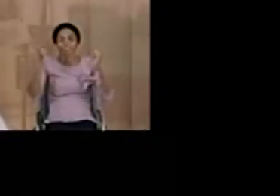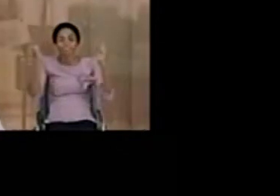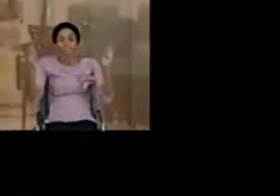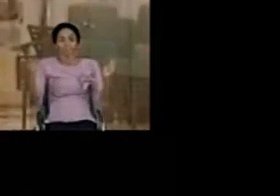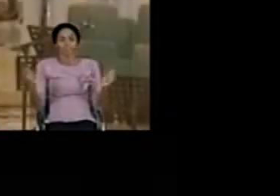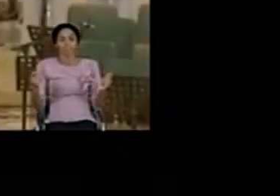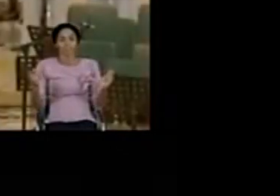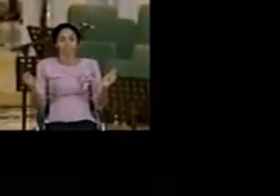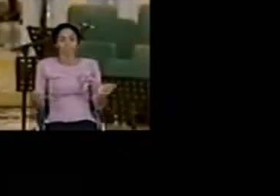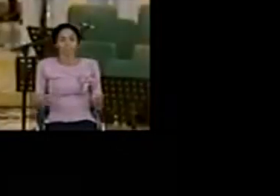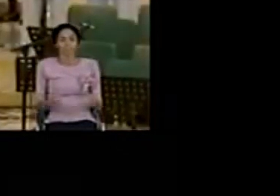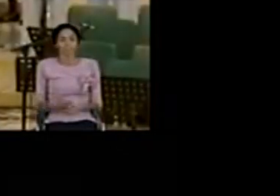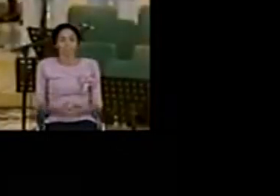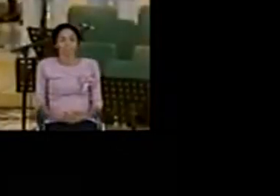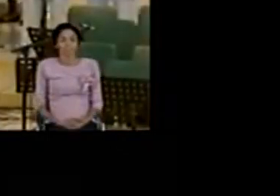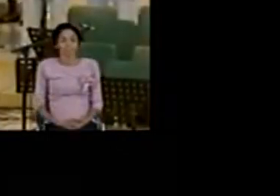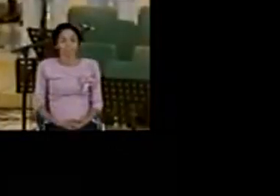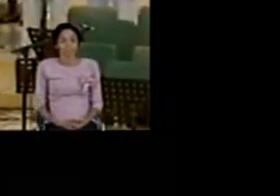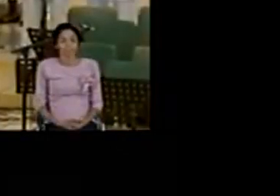Hallelujah. Oh, I overcame.